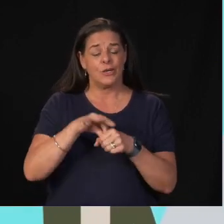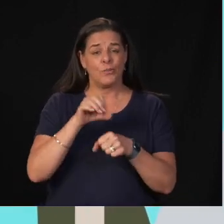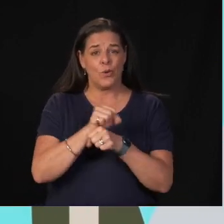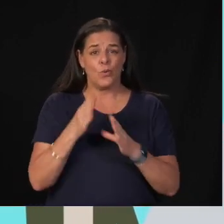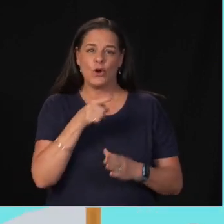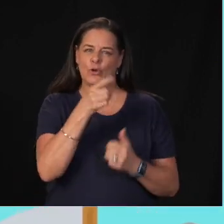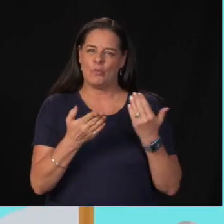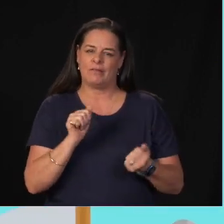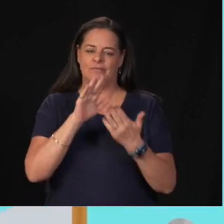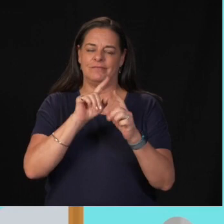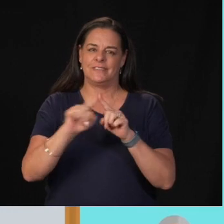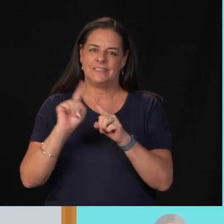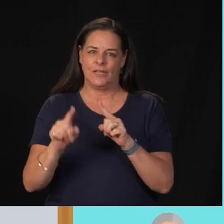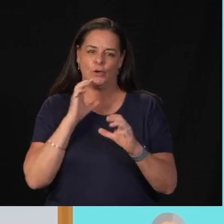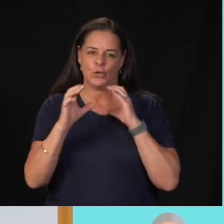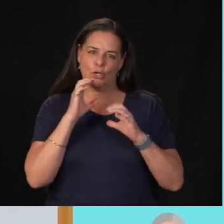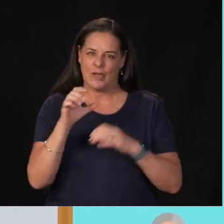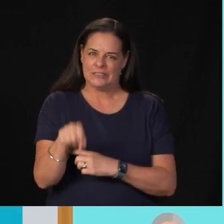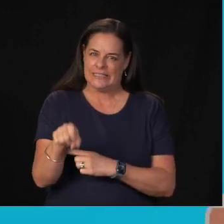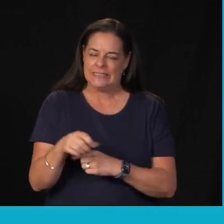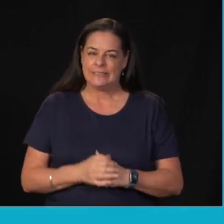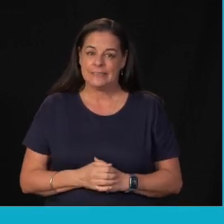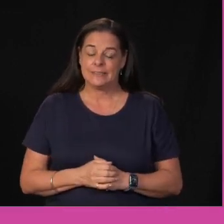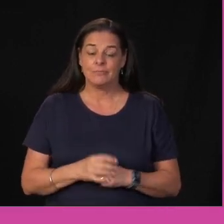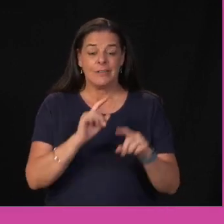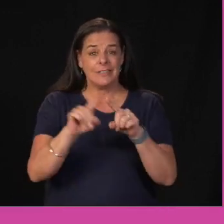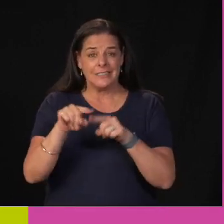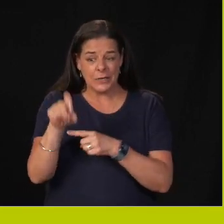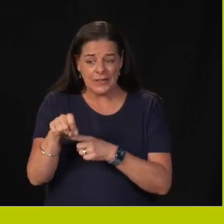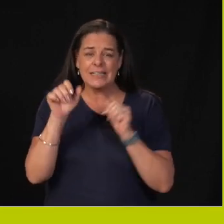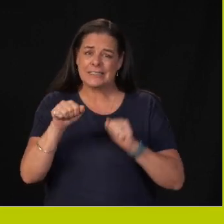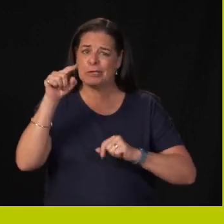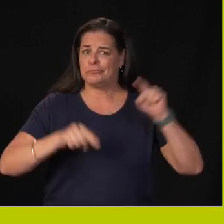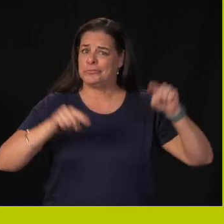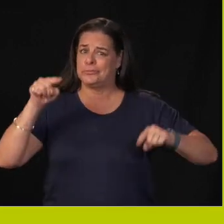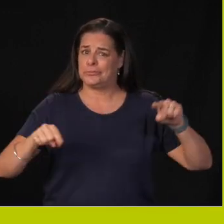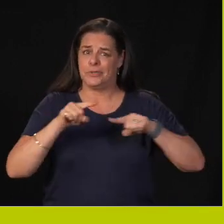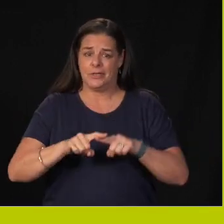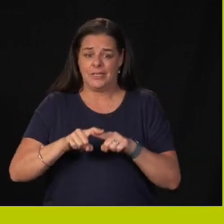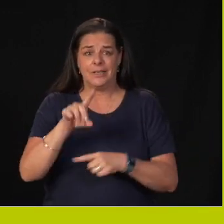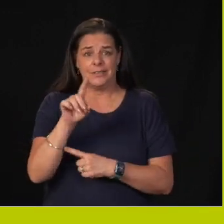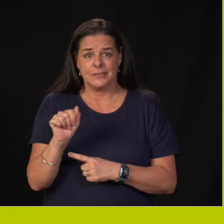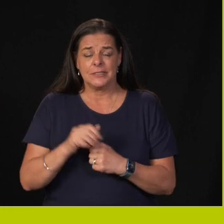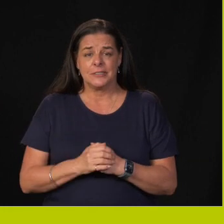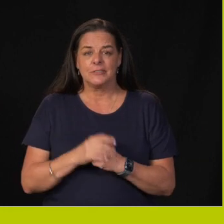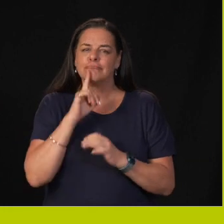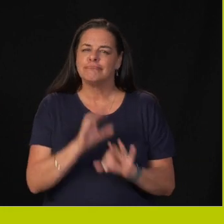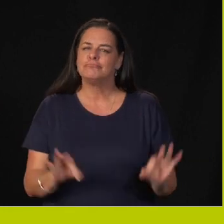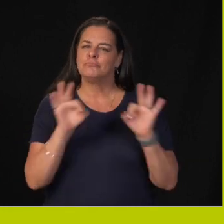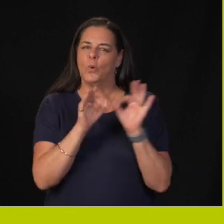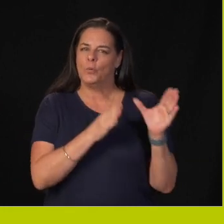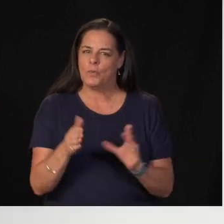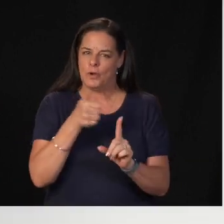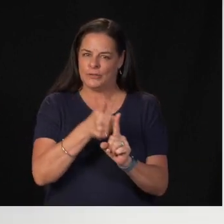you might encounter different communication needs. Those needs can vary greatly by disability, so it's important to be